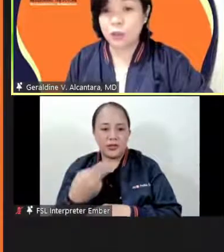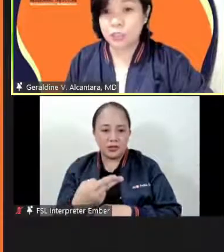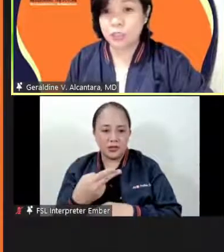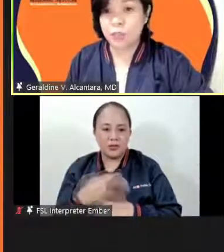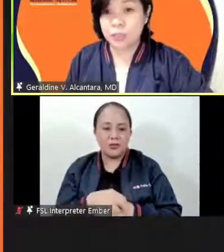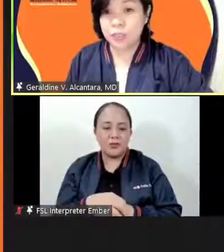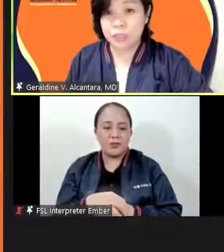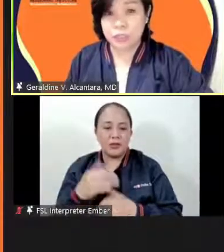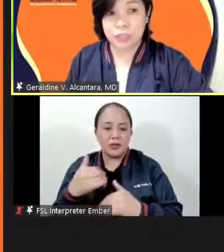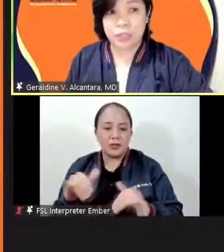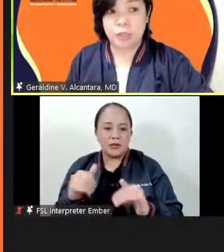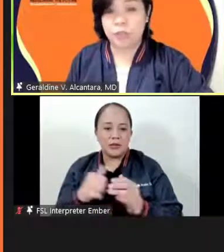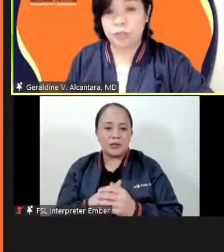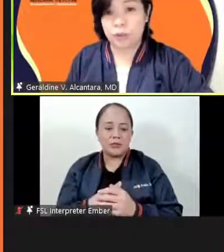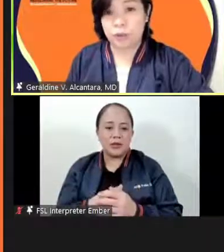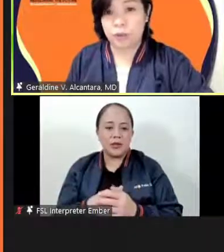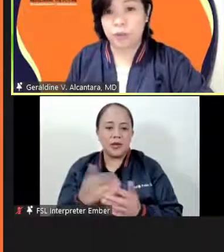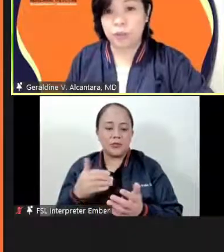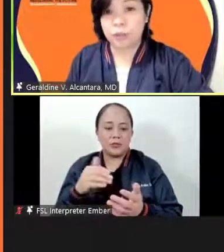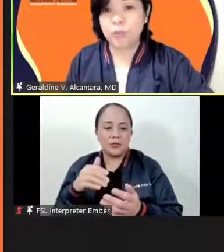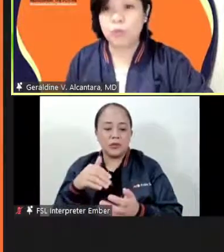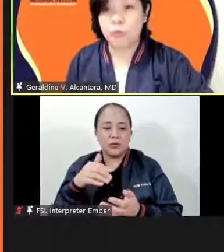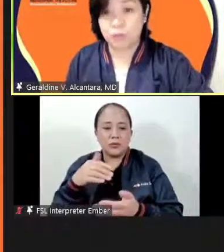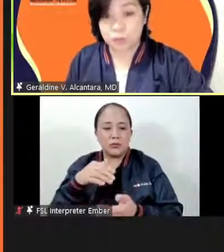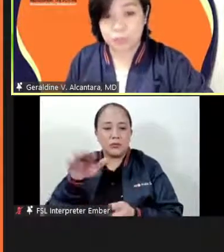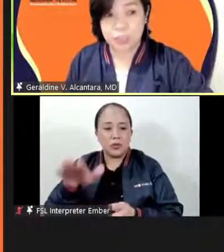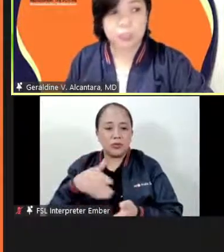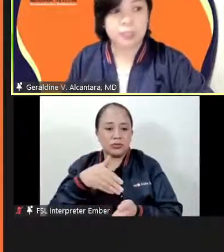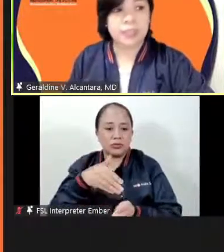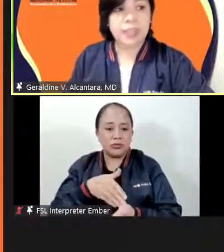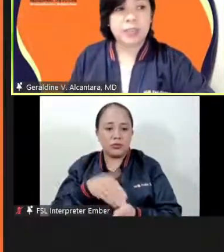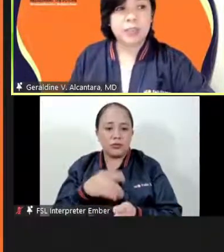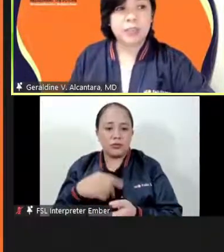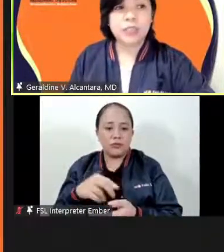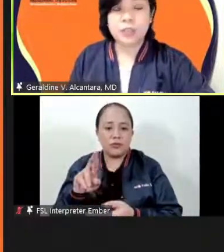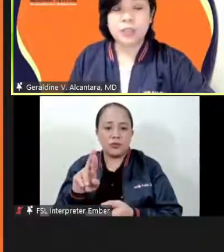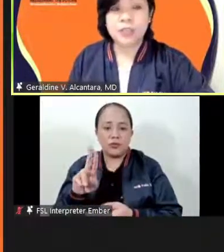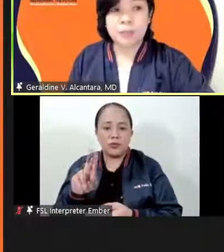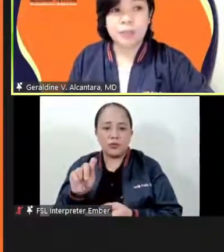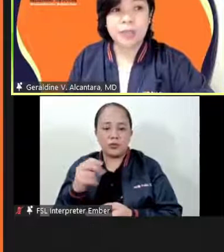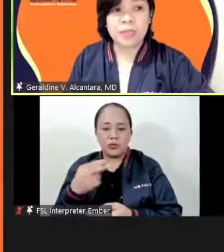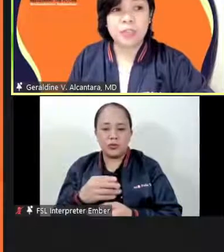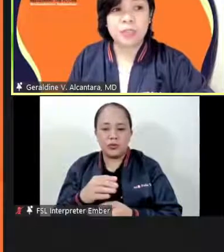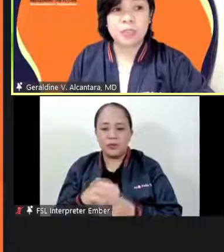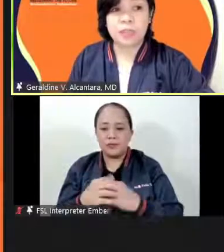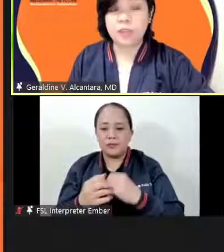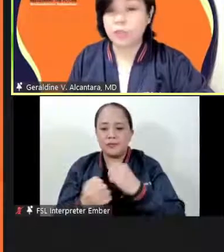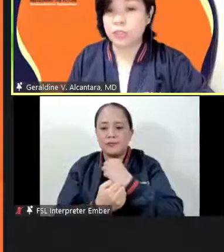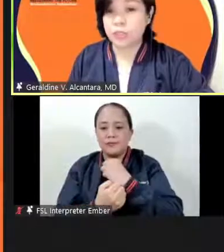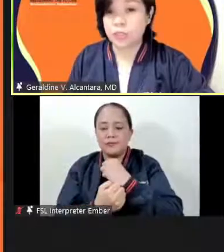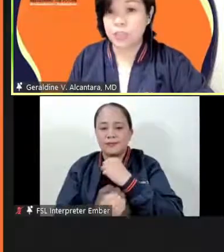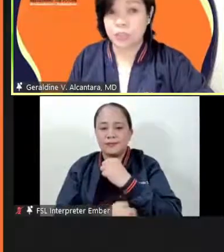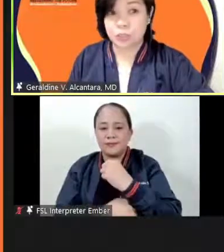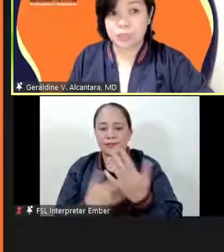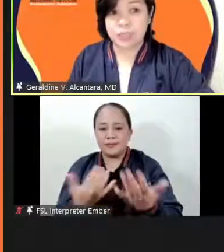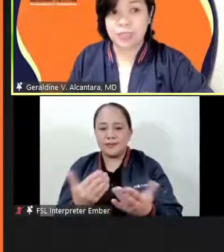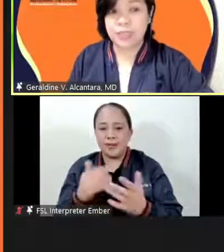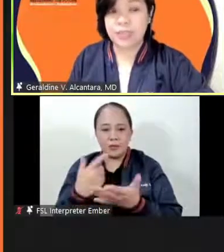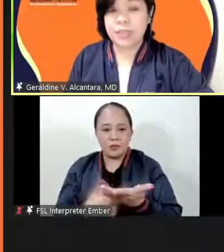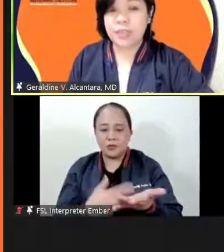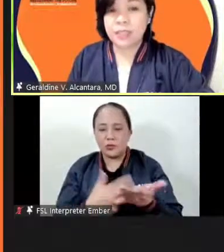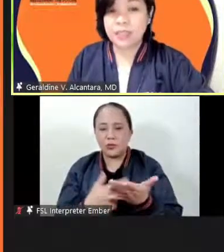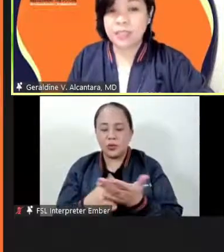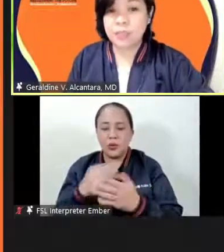and also the pediatrician of the Ruth Foundation. To discuss updates on teleconsultation